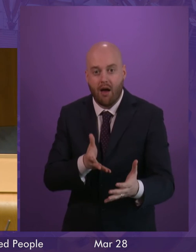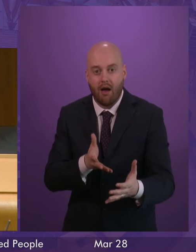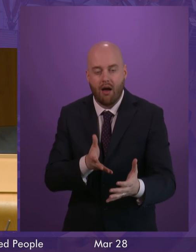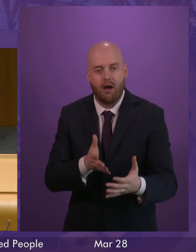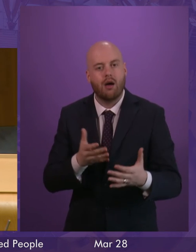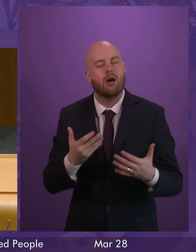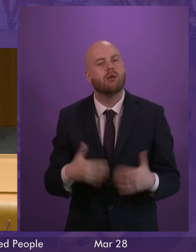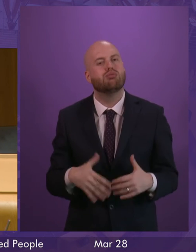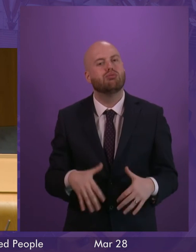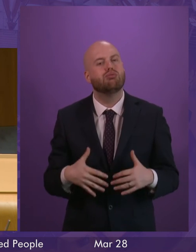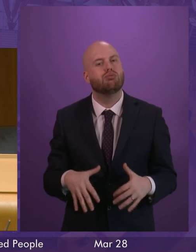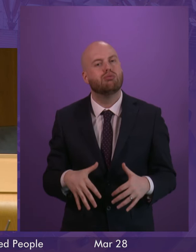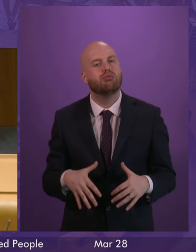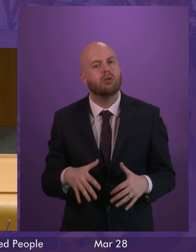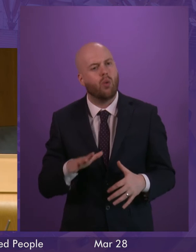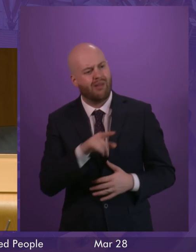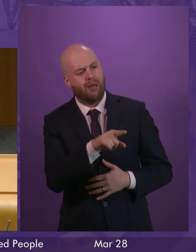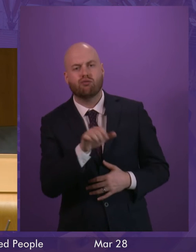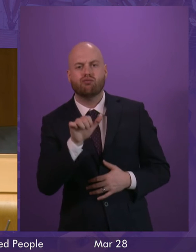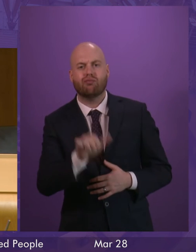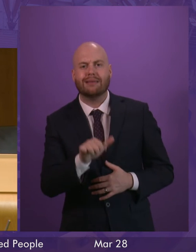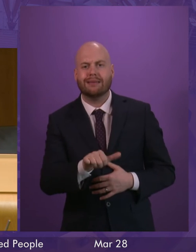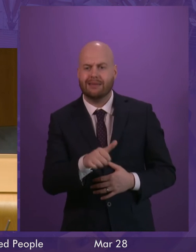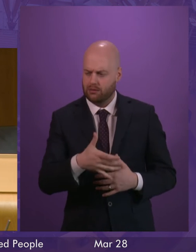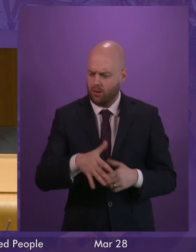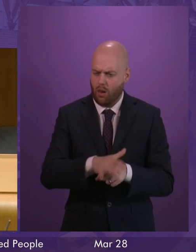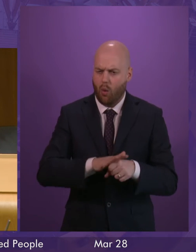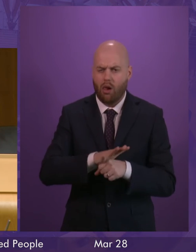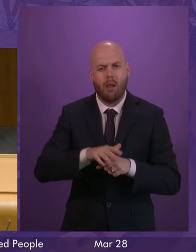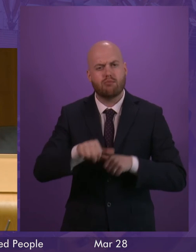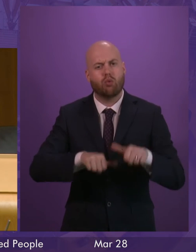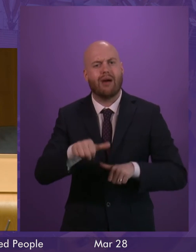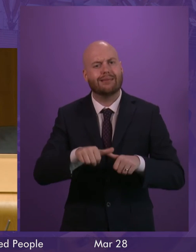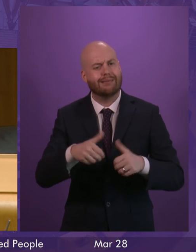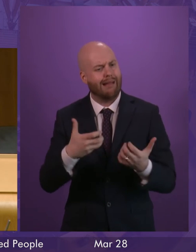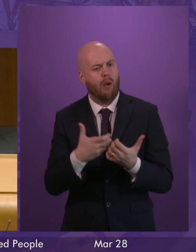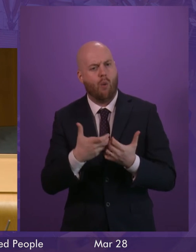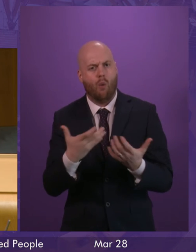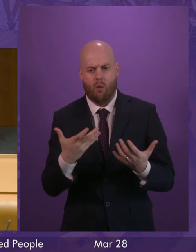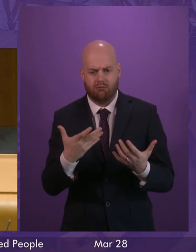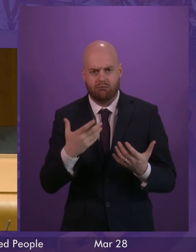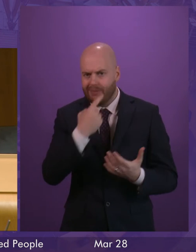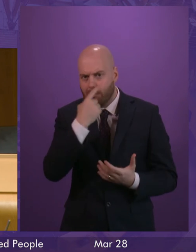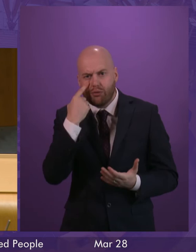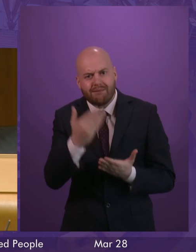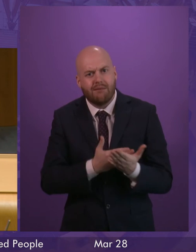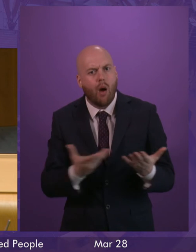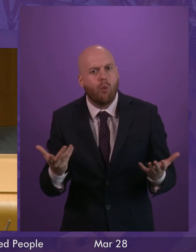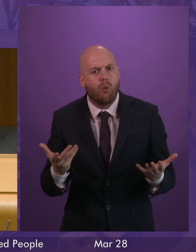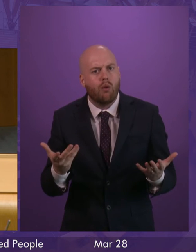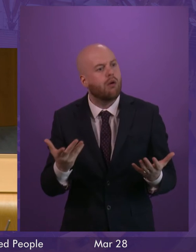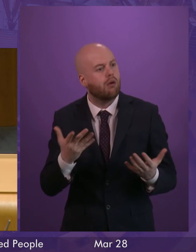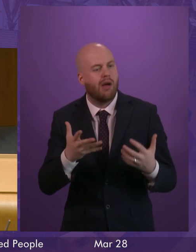I think, how such local progress is going to be captured within the national plan, how it's going to be shared, and how we're going to